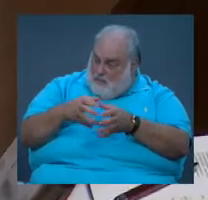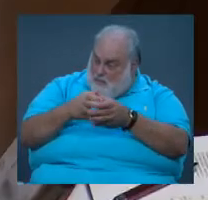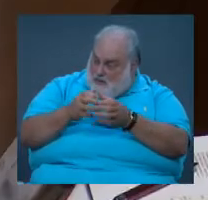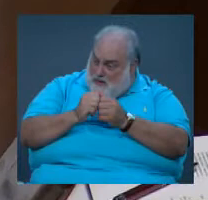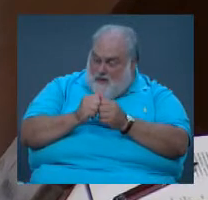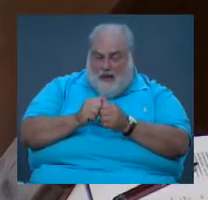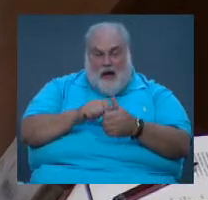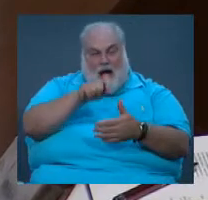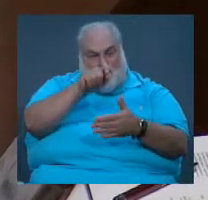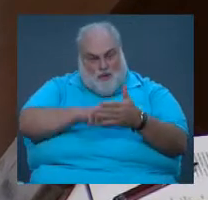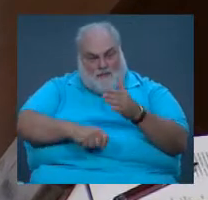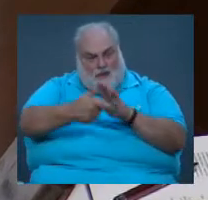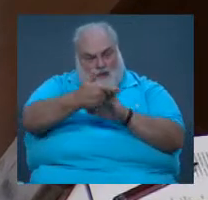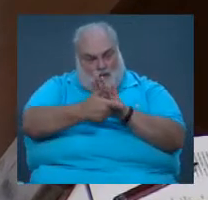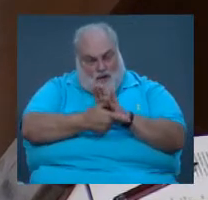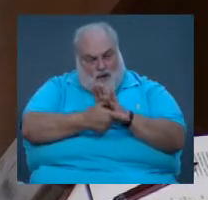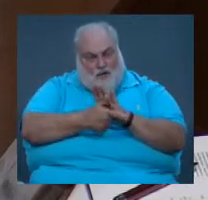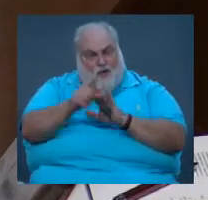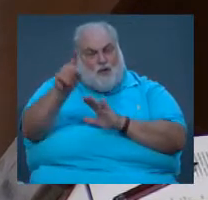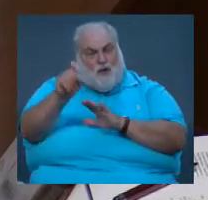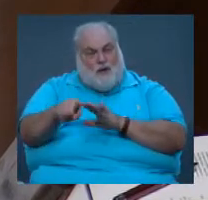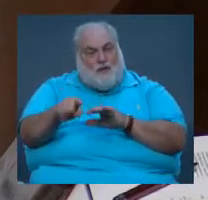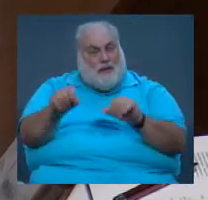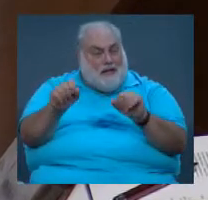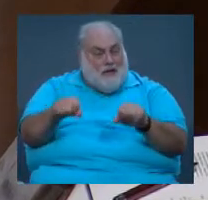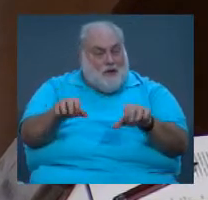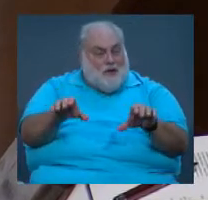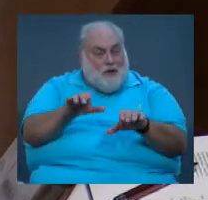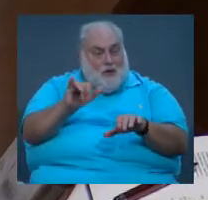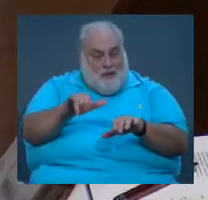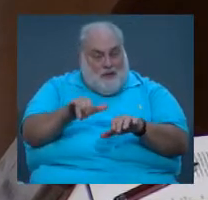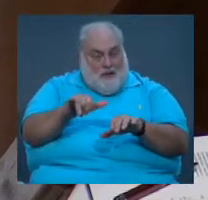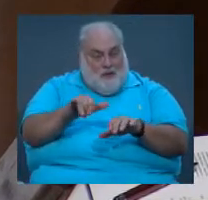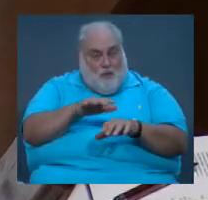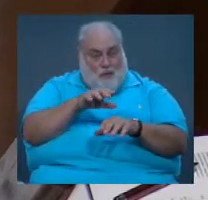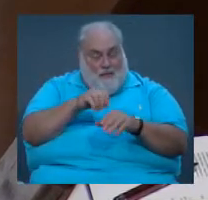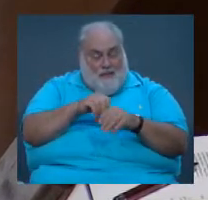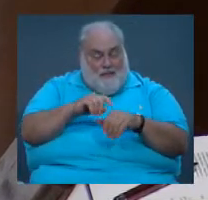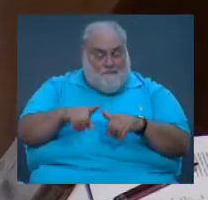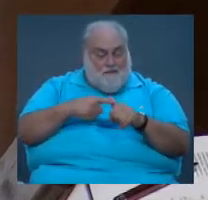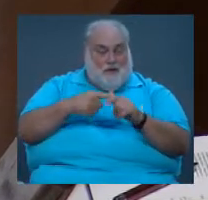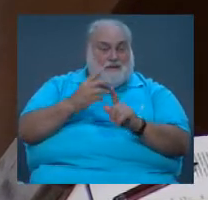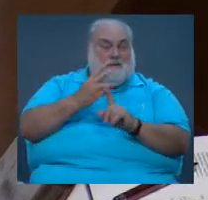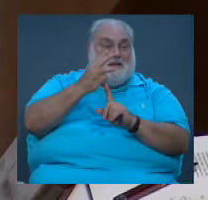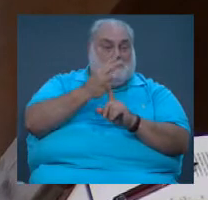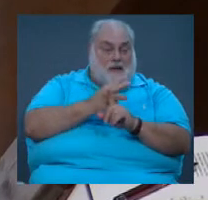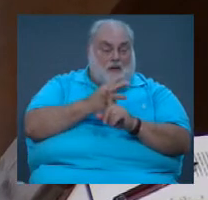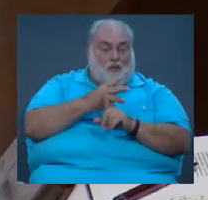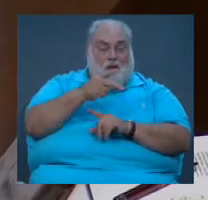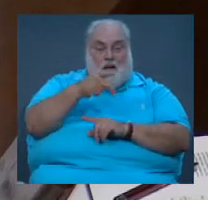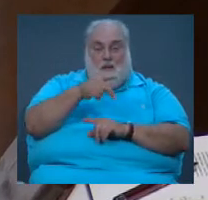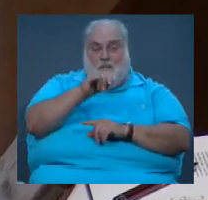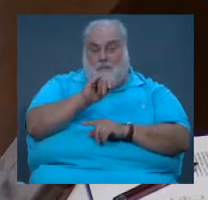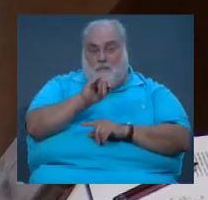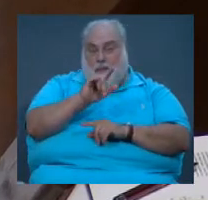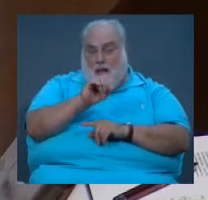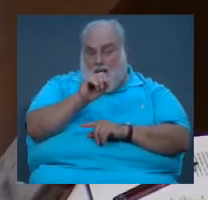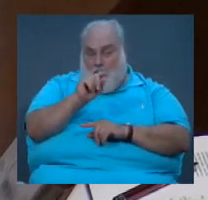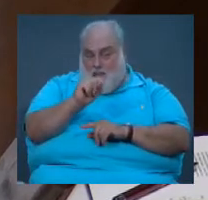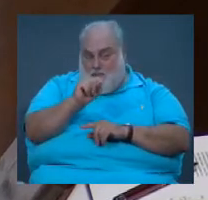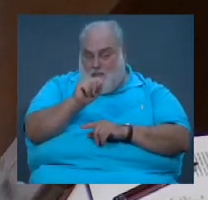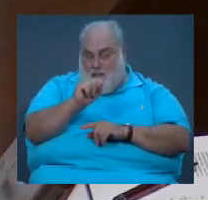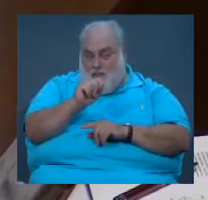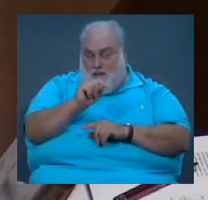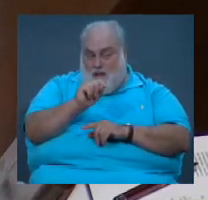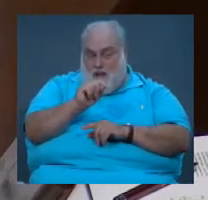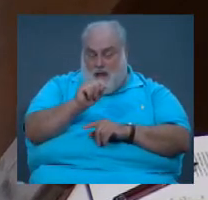mean, I drafted the Just ordinance. saying. The question was whether we could do it, and the initial 6 months was a pilot program anyway. Yeah, I And, know. and